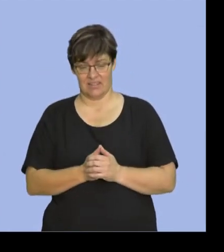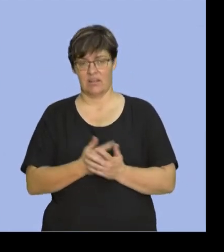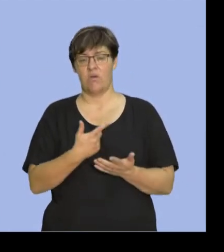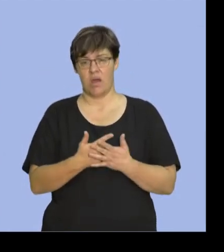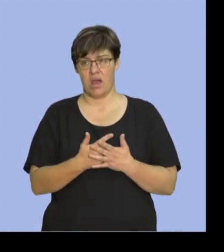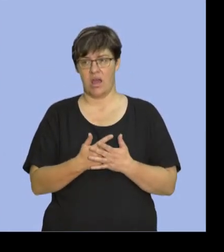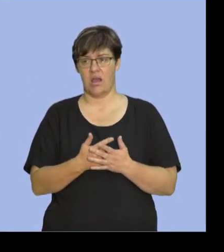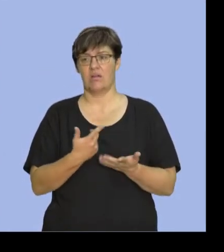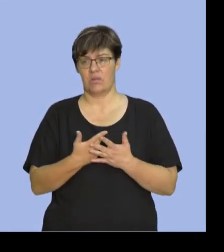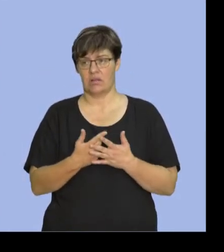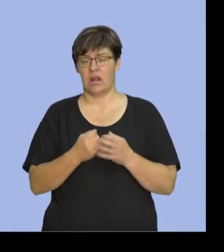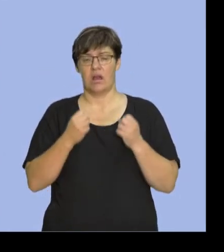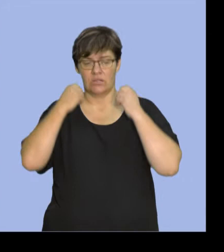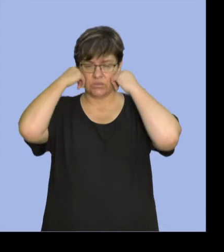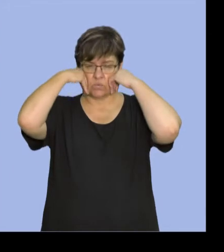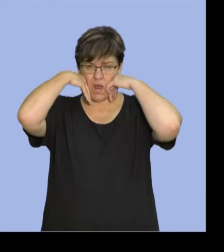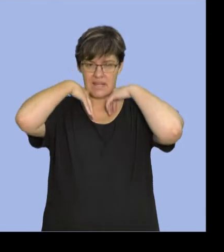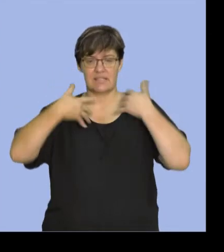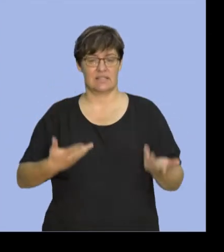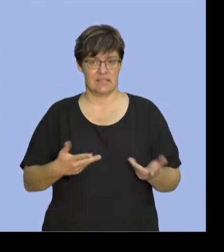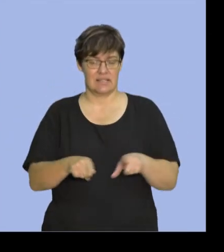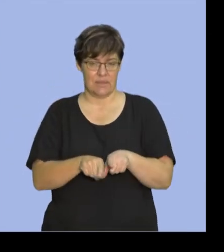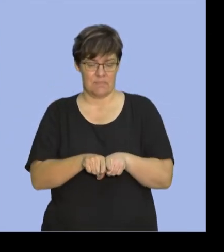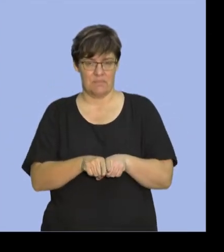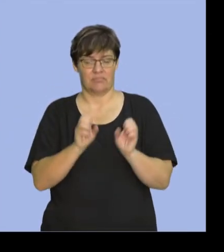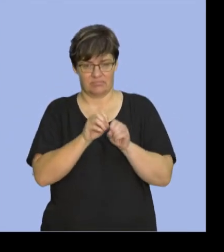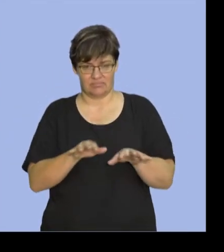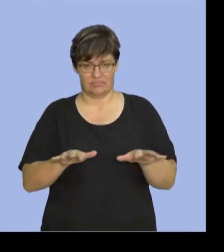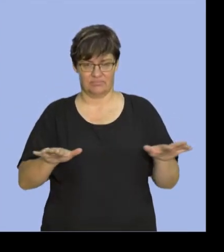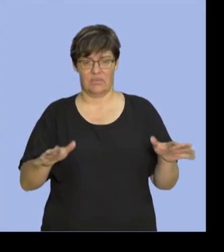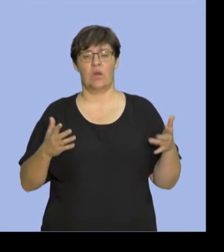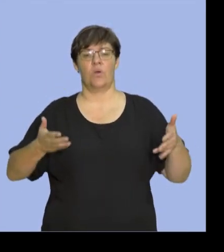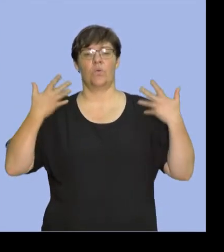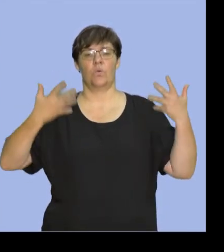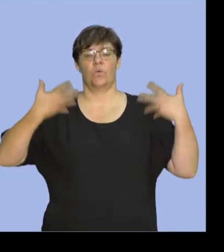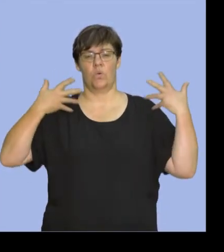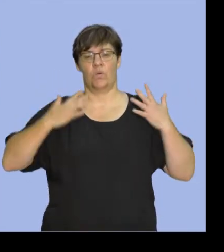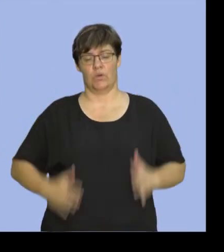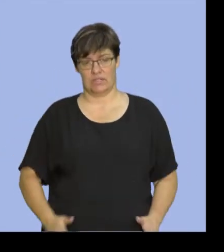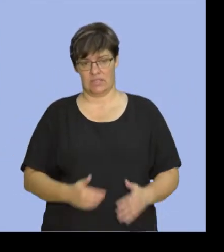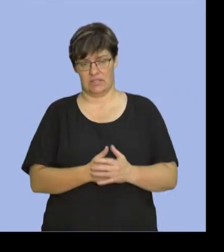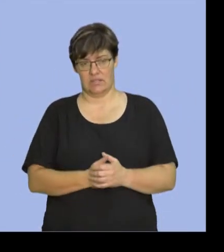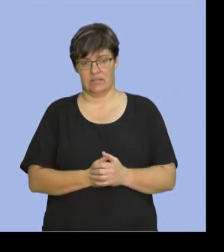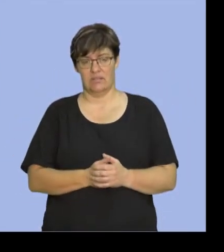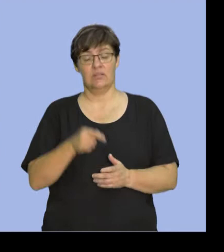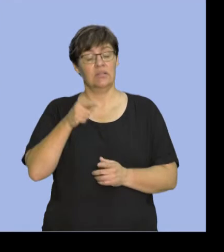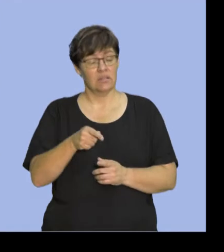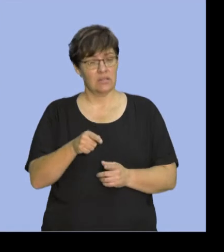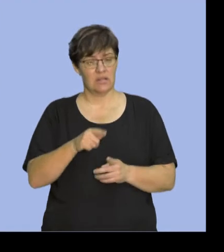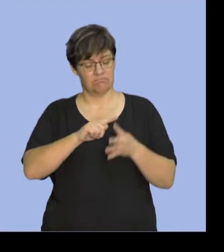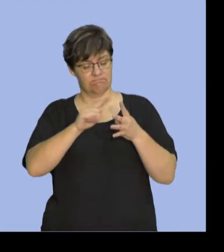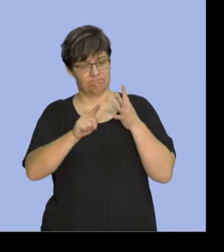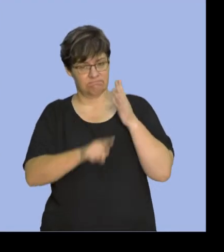perspire or sweat, and that sweat evaporates and cools the body down. So these mechanisms are all mechanisms